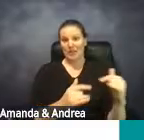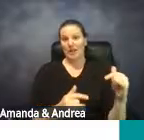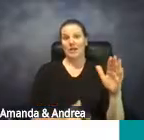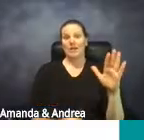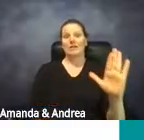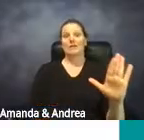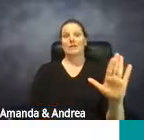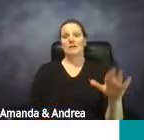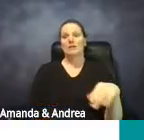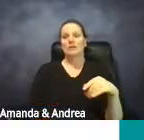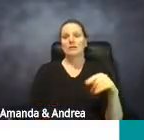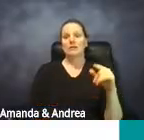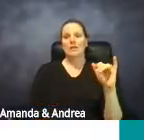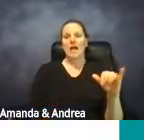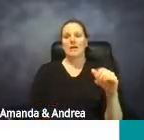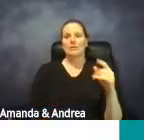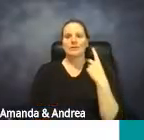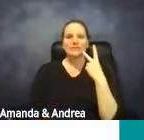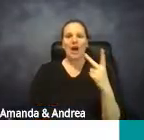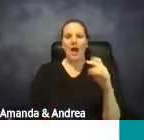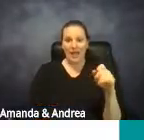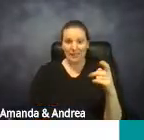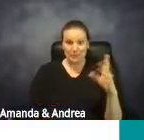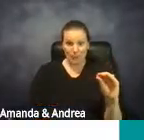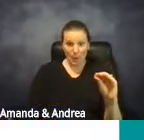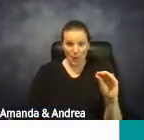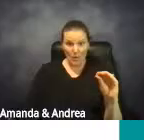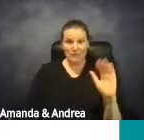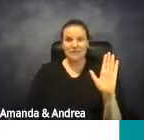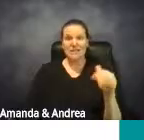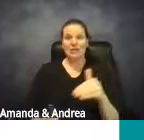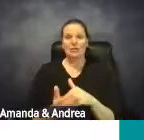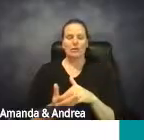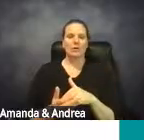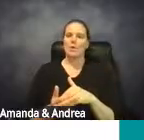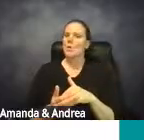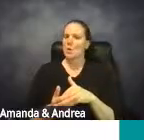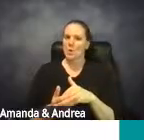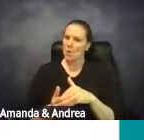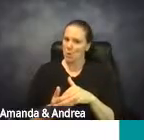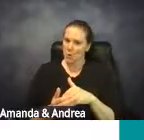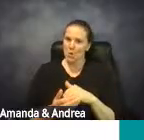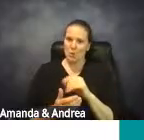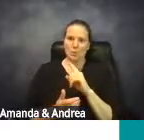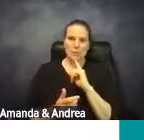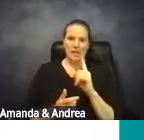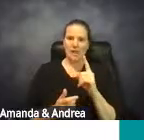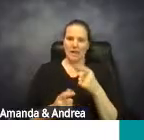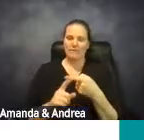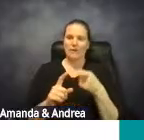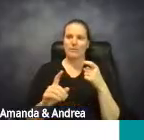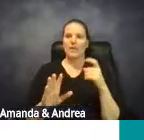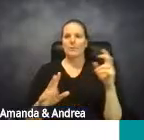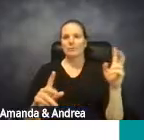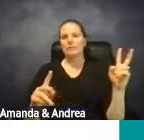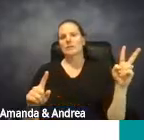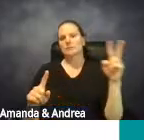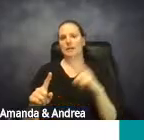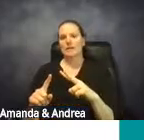the Expo Center. And they came at it from a perspective of